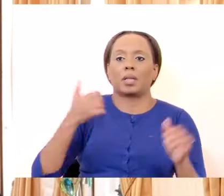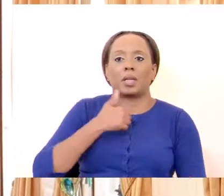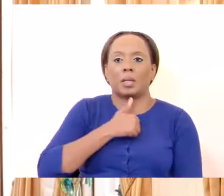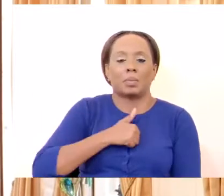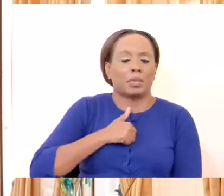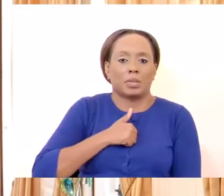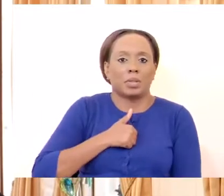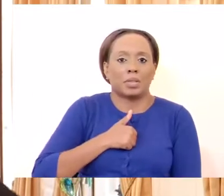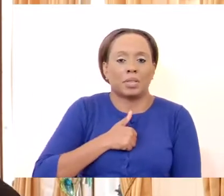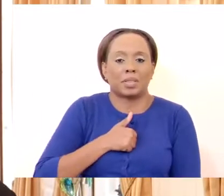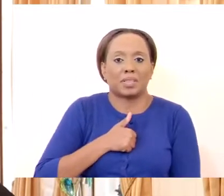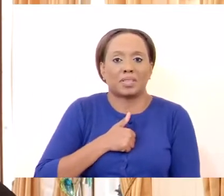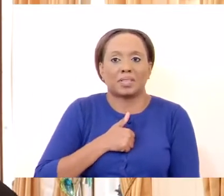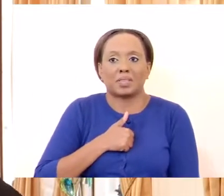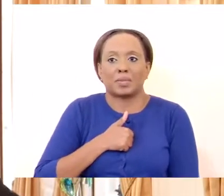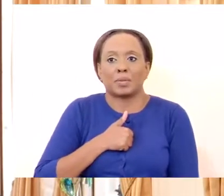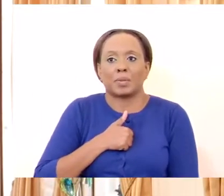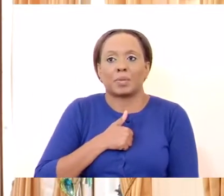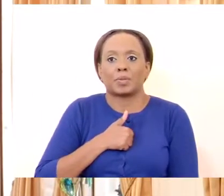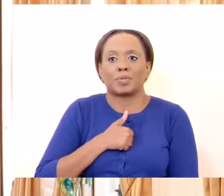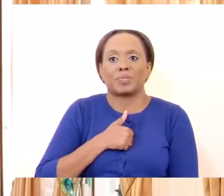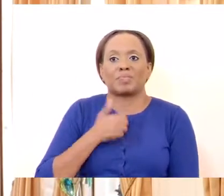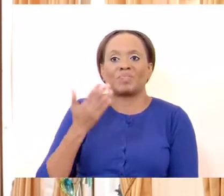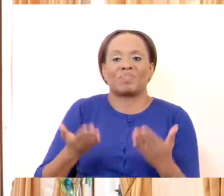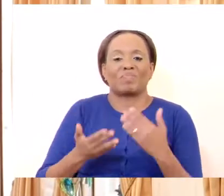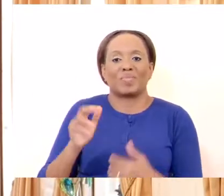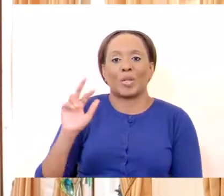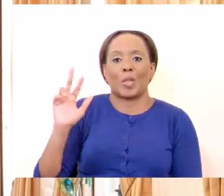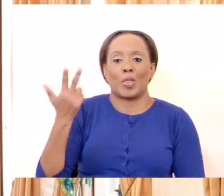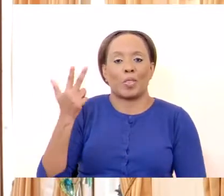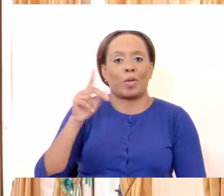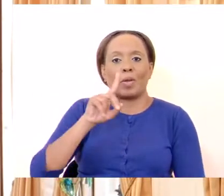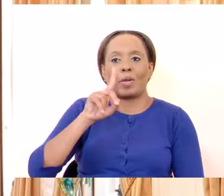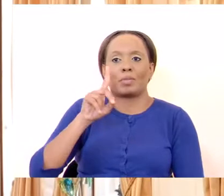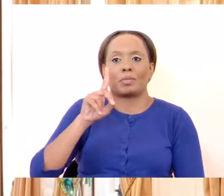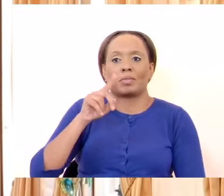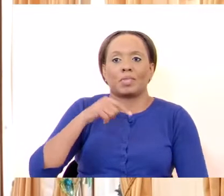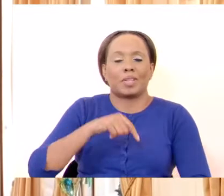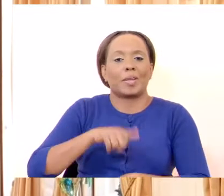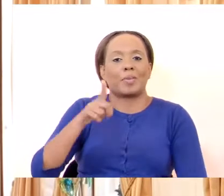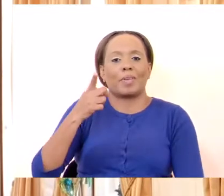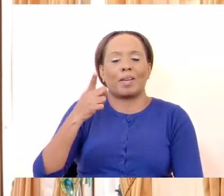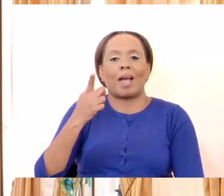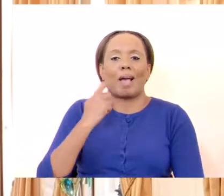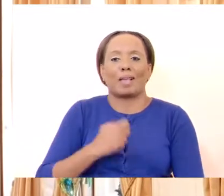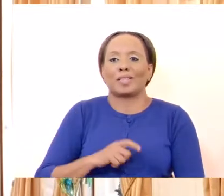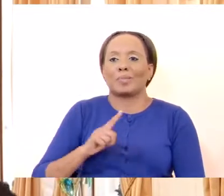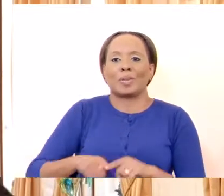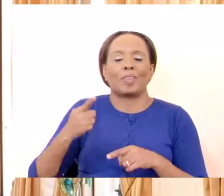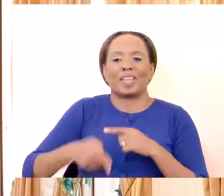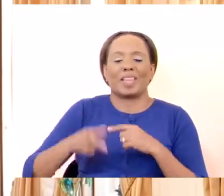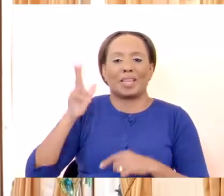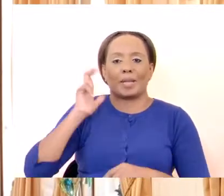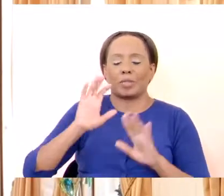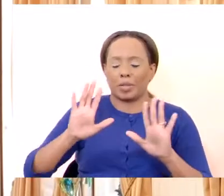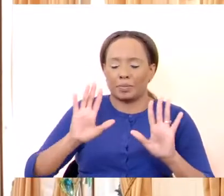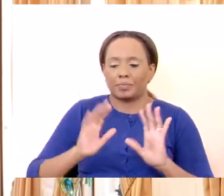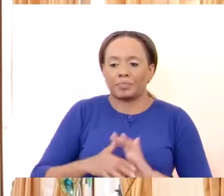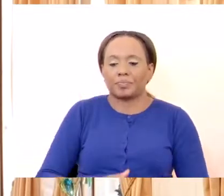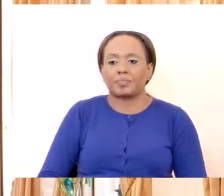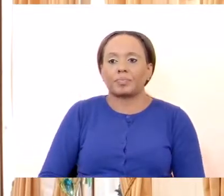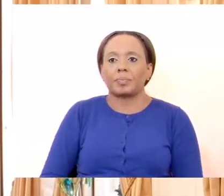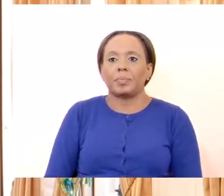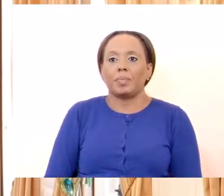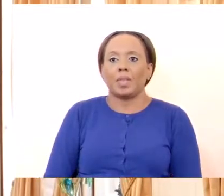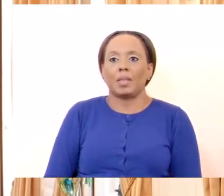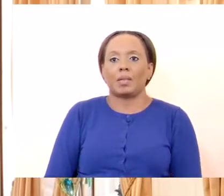apologize because this is perhaps the third question that you've asked that we've not been able to get to. So what I'm going to do, because